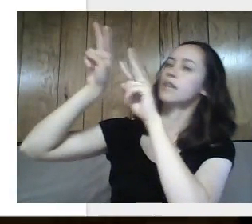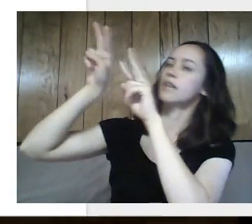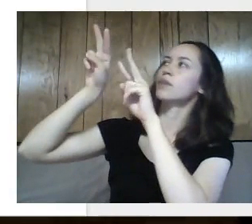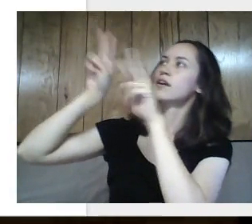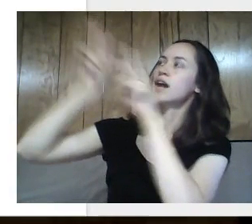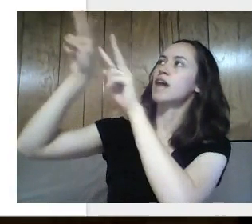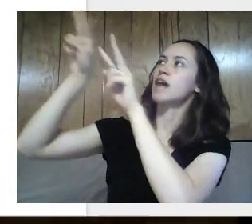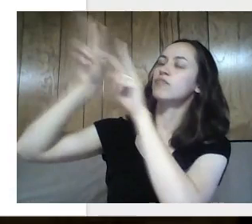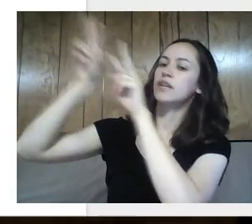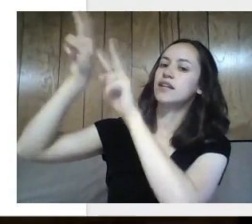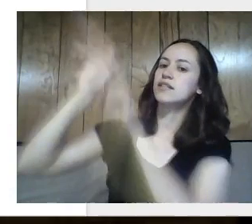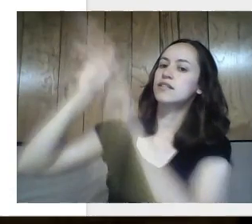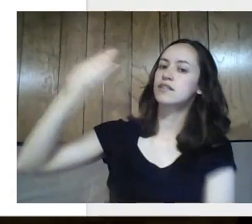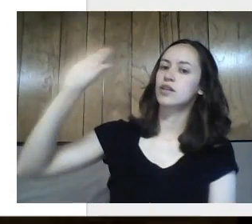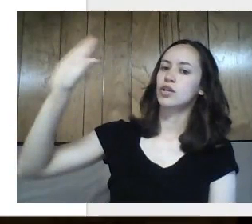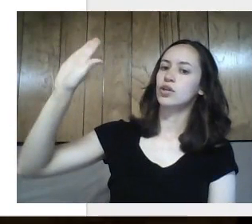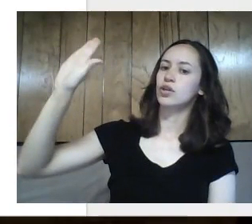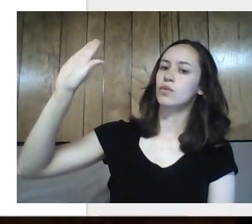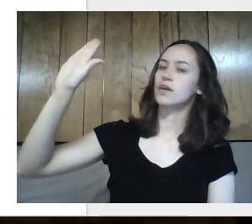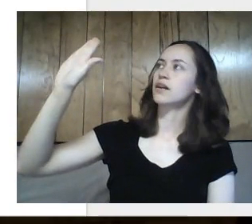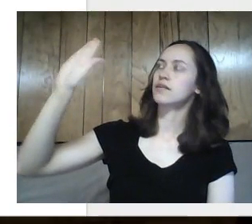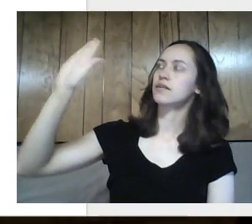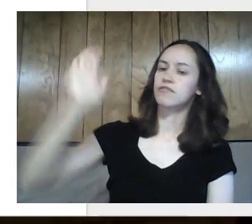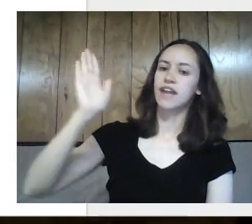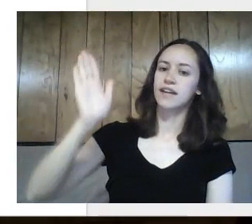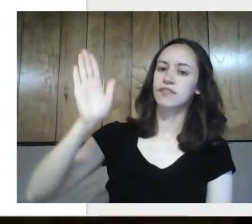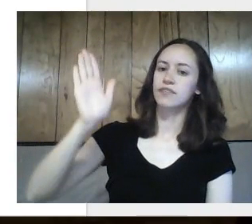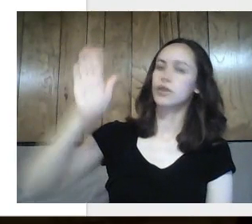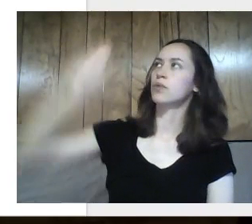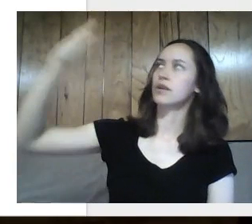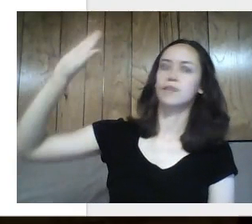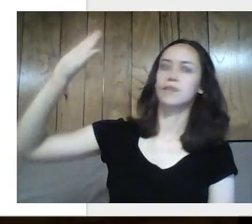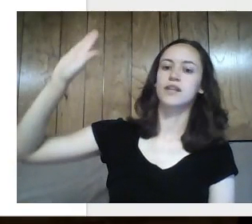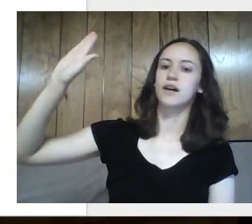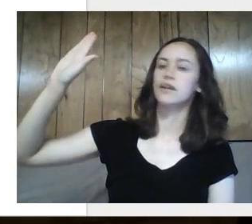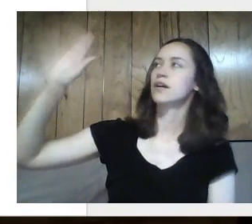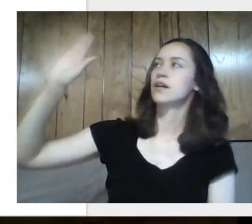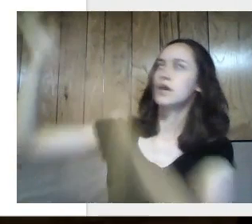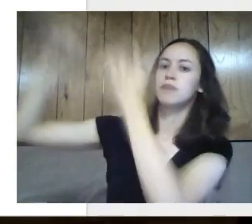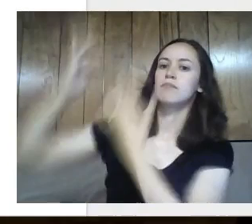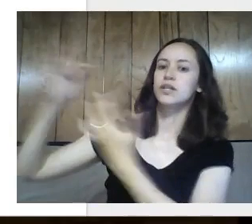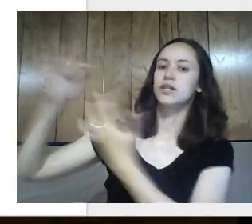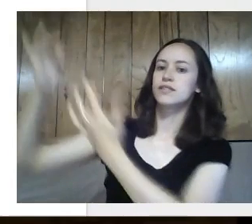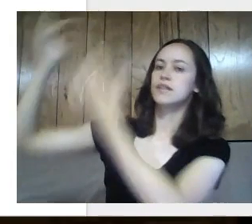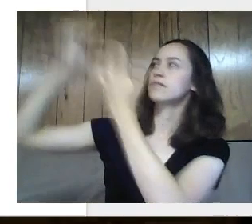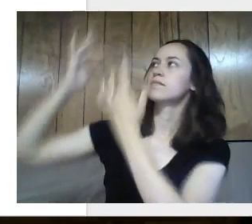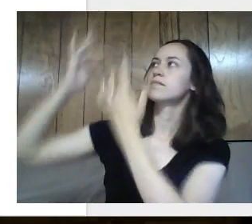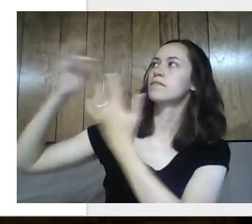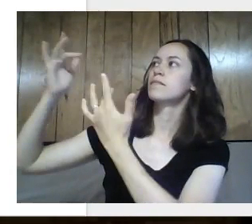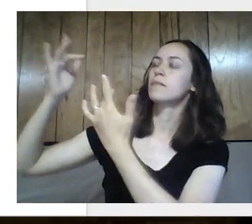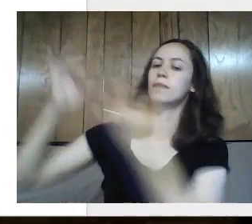looking upward. I have witnessed your, flat hand for your, up to God,